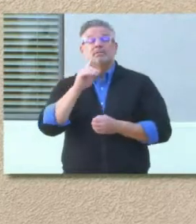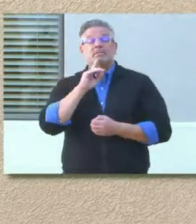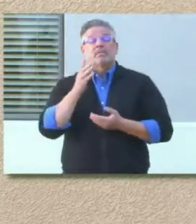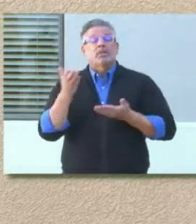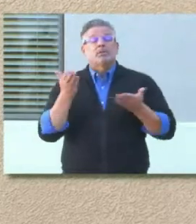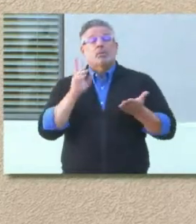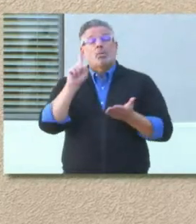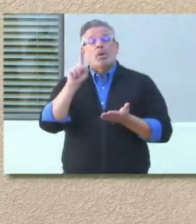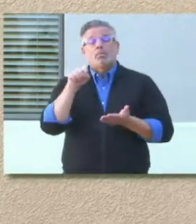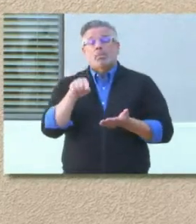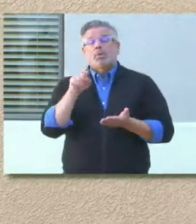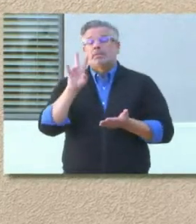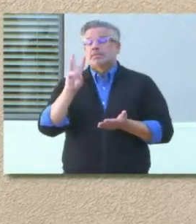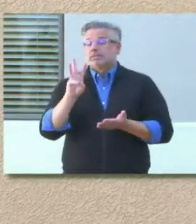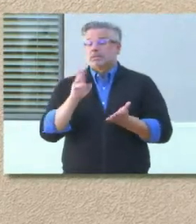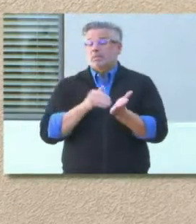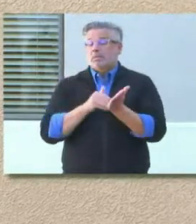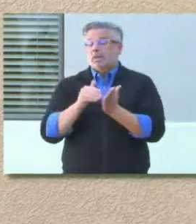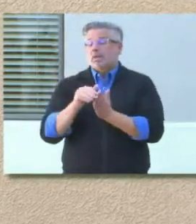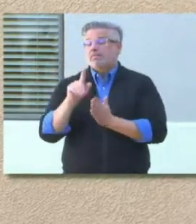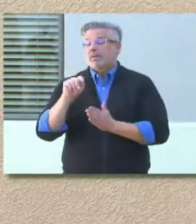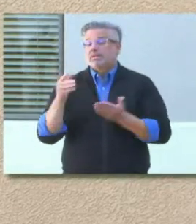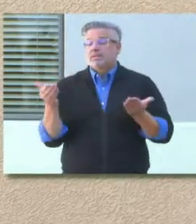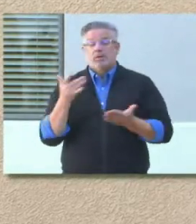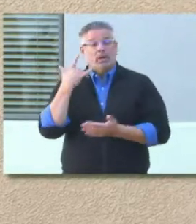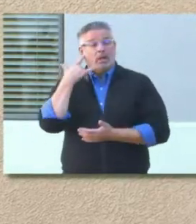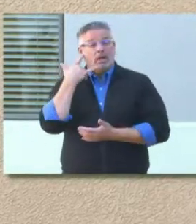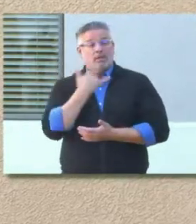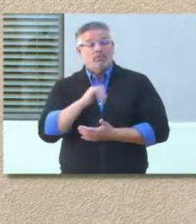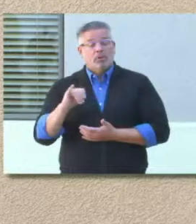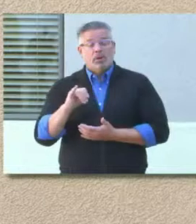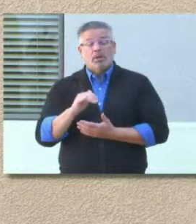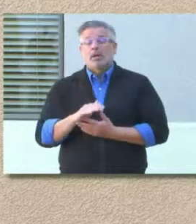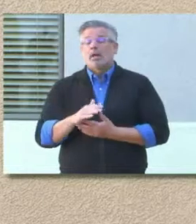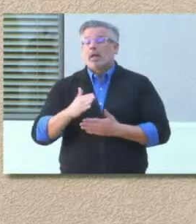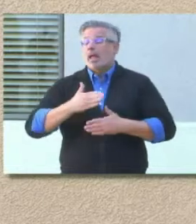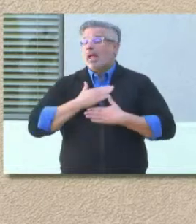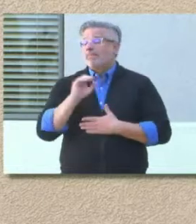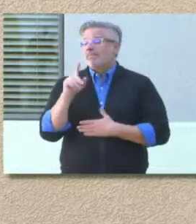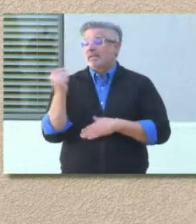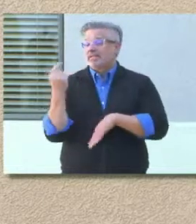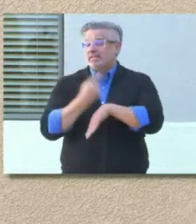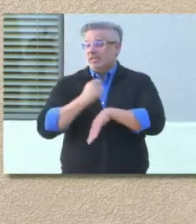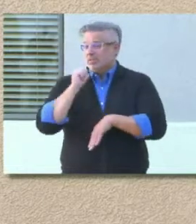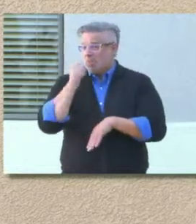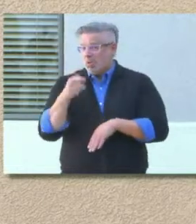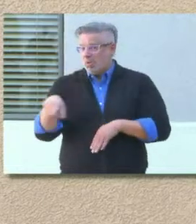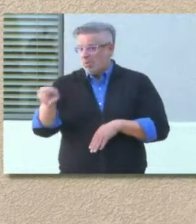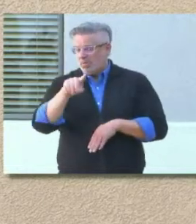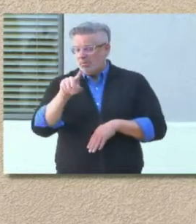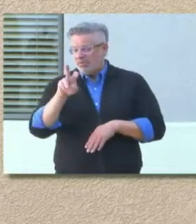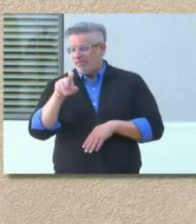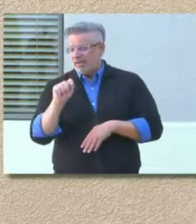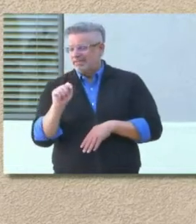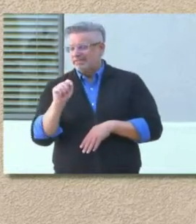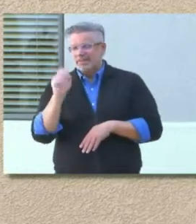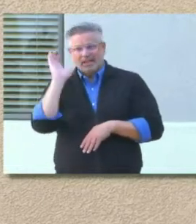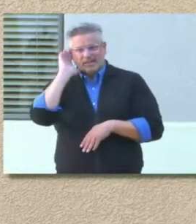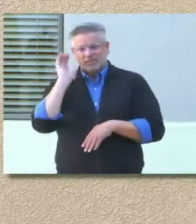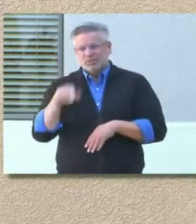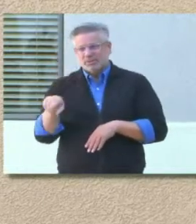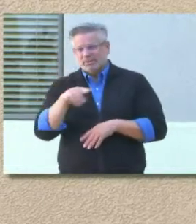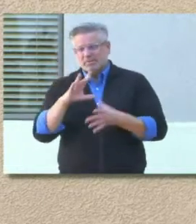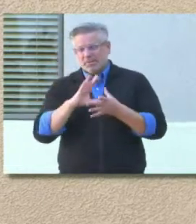serve the 1.6 million veterans of California. And happy Veterans Day tomorrow to all the veterans that are listening to